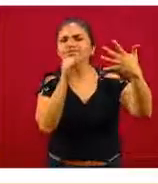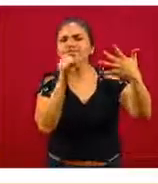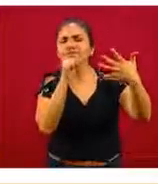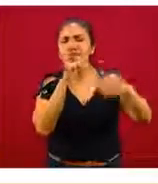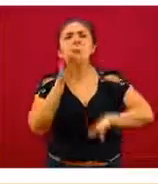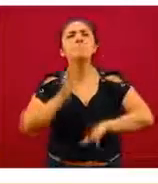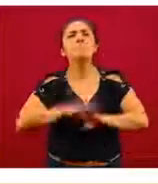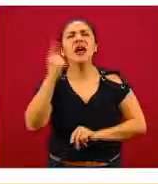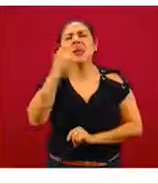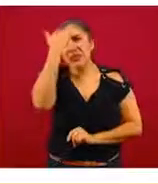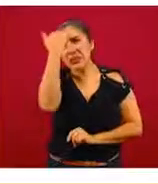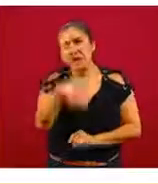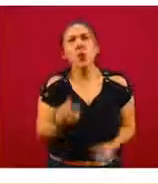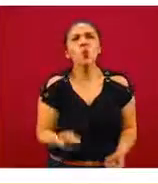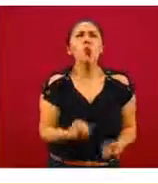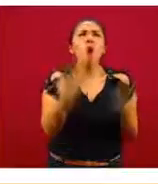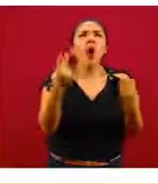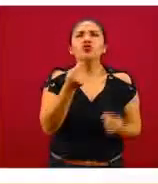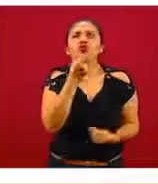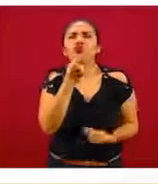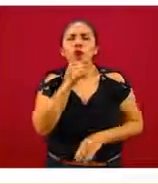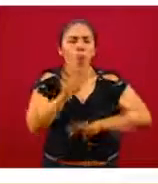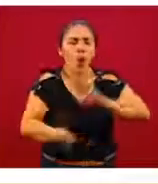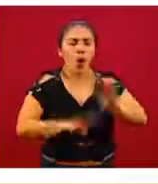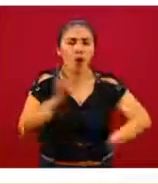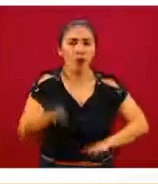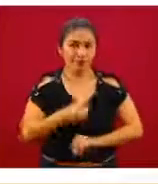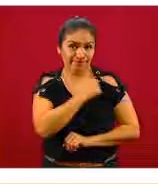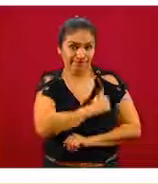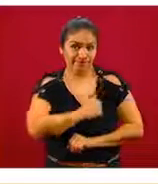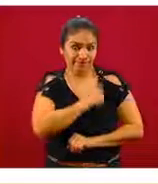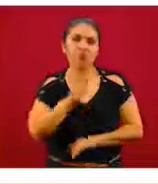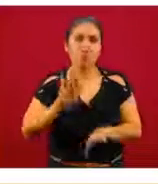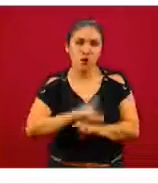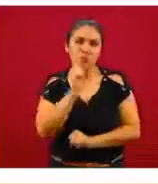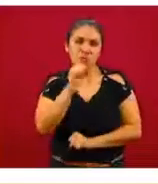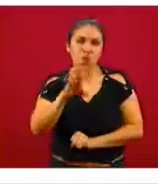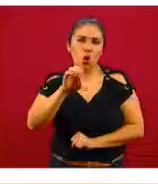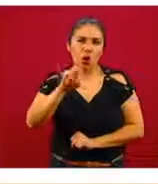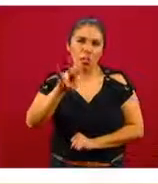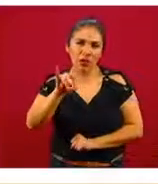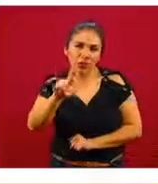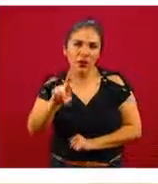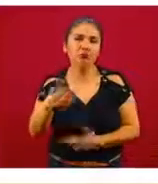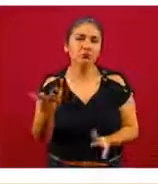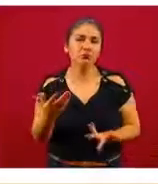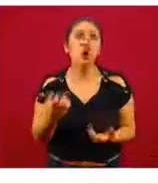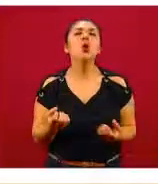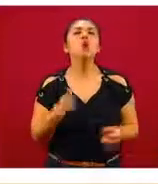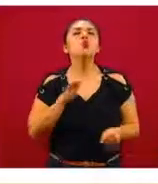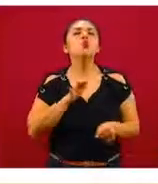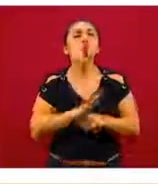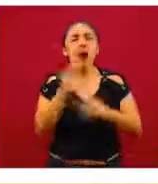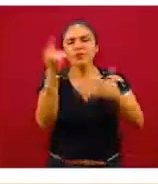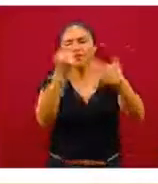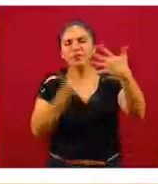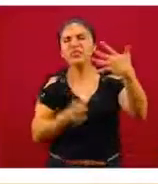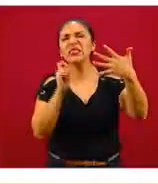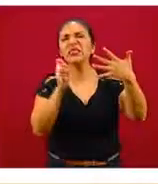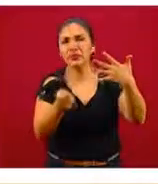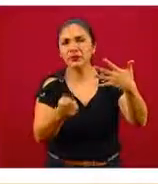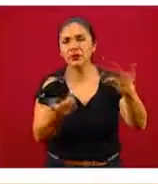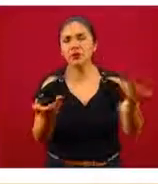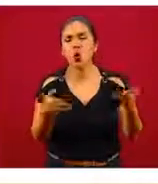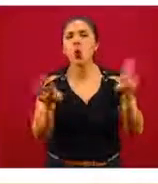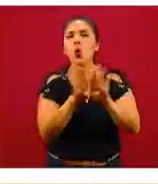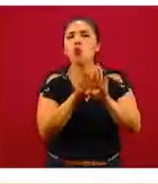develop a set of indicators to say beyond how many children have died, unfortunately, from COVID. What are some of the